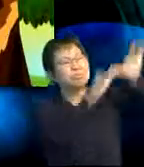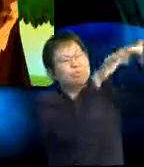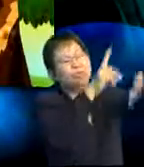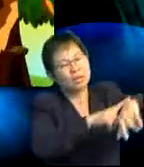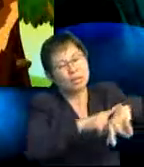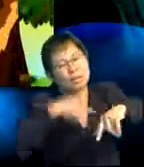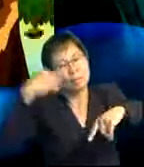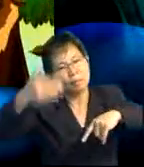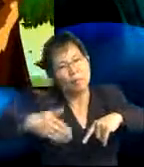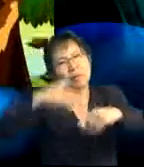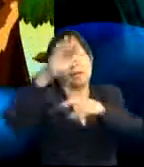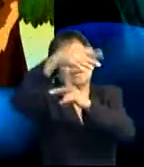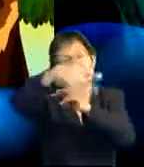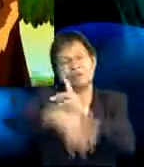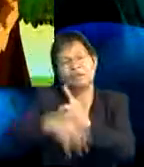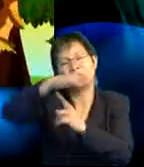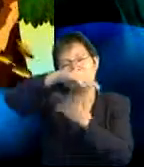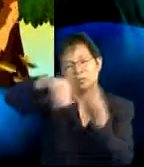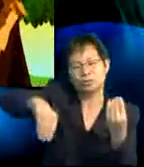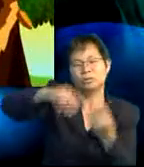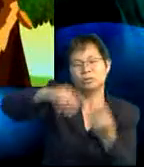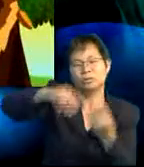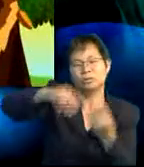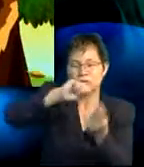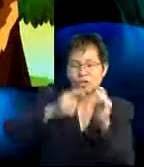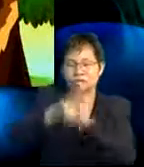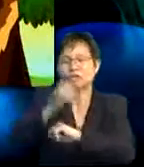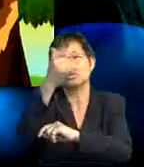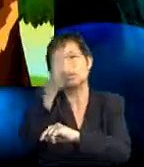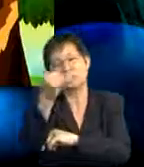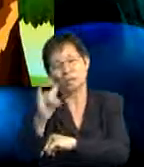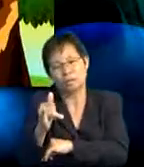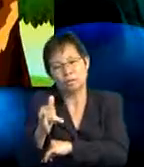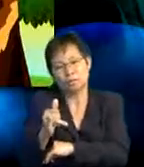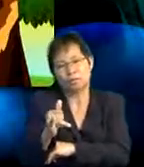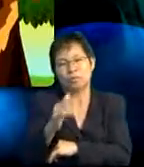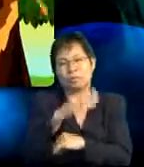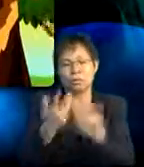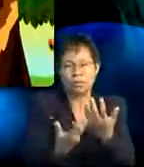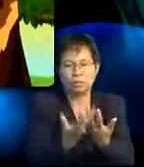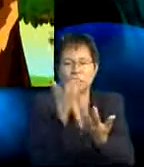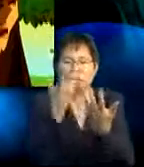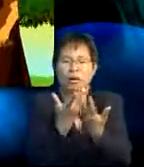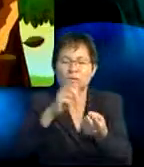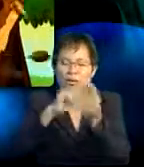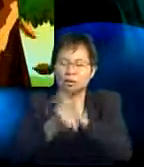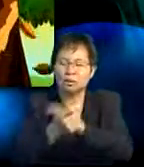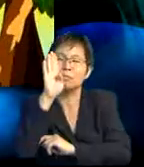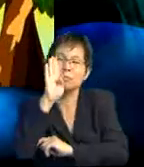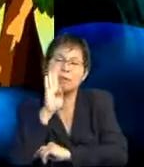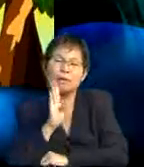Time passed and the leaves began to change from green to yellow. Even the grass turned